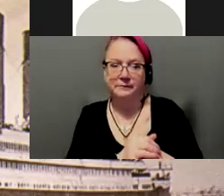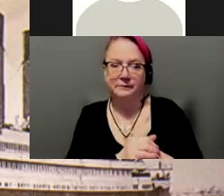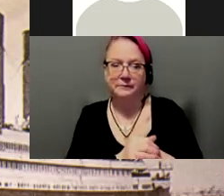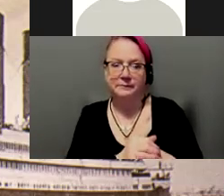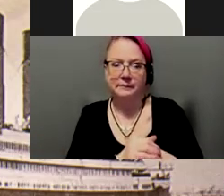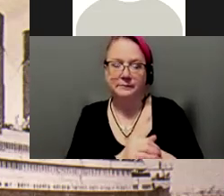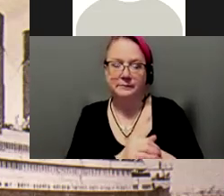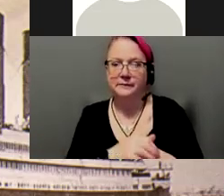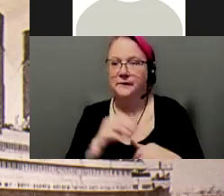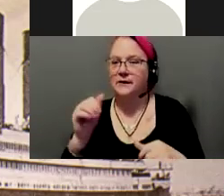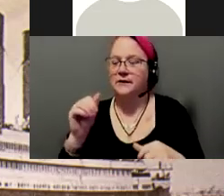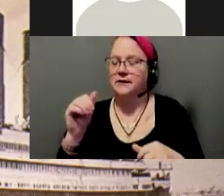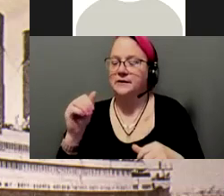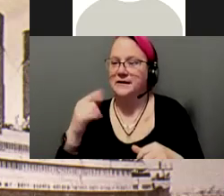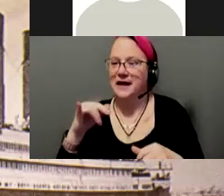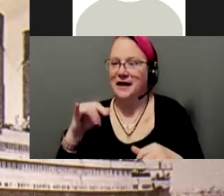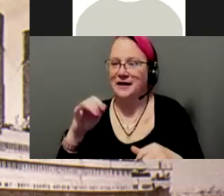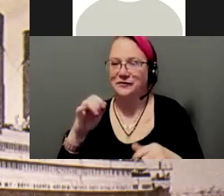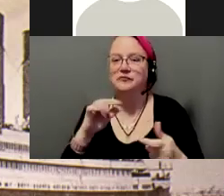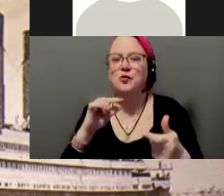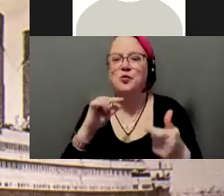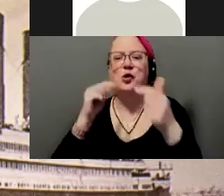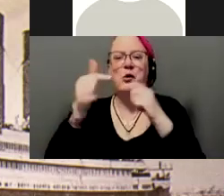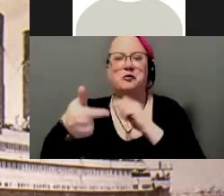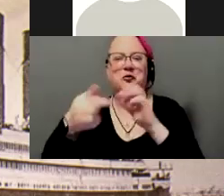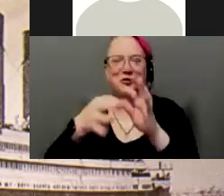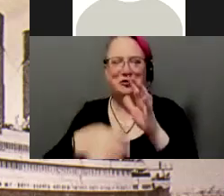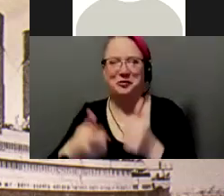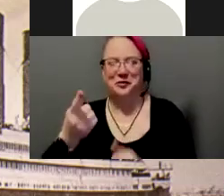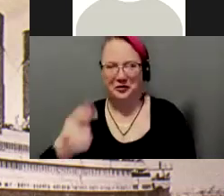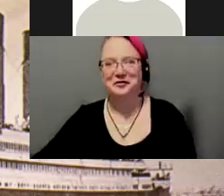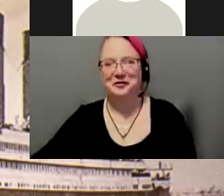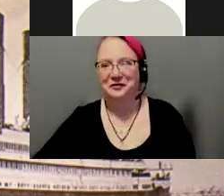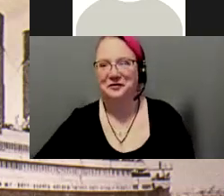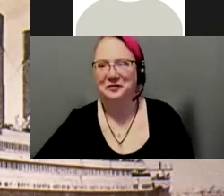This is Angie again. So far, we've got